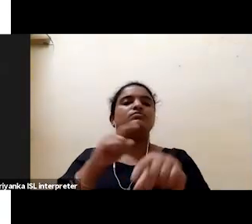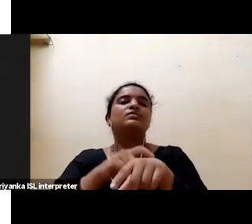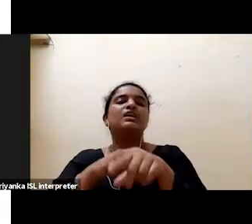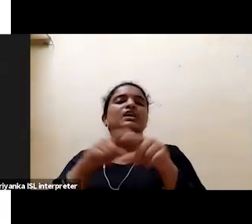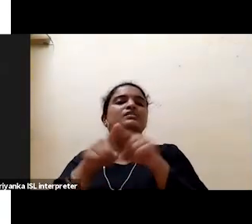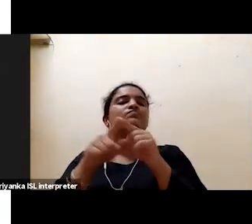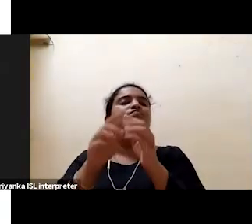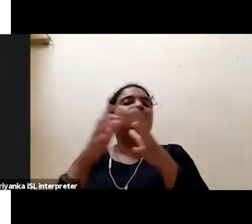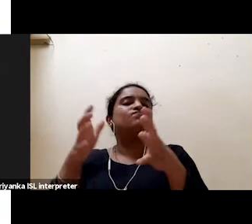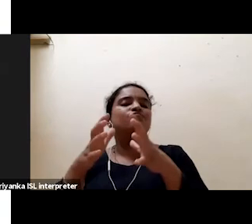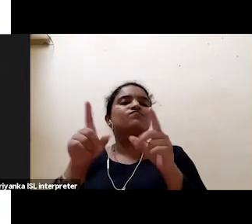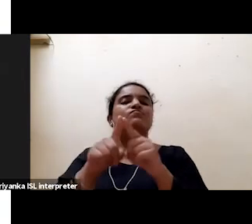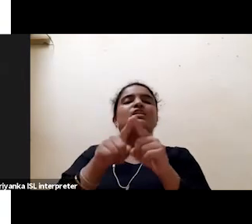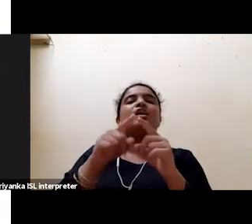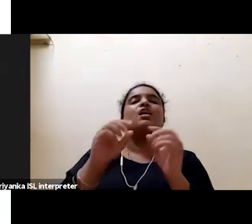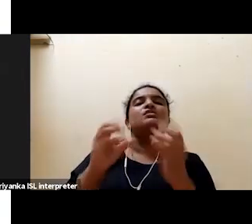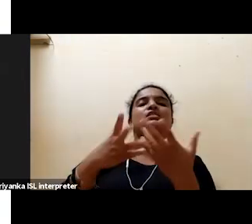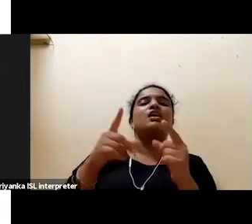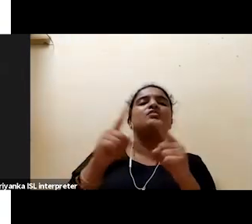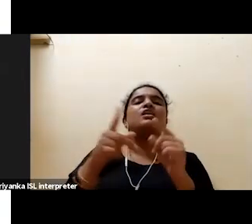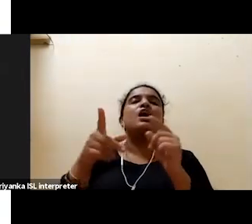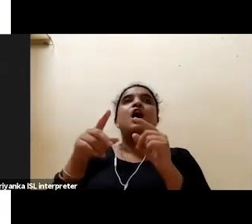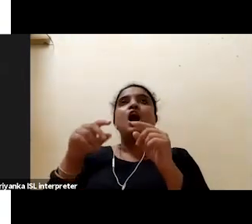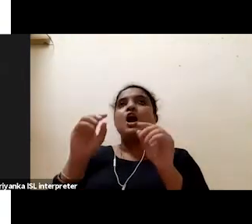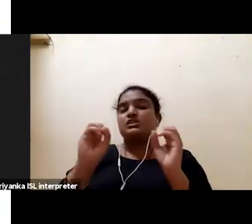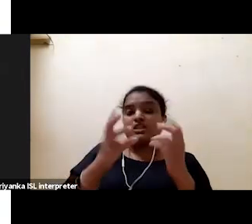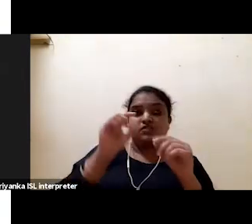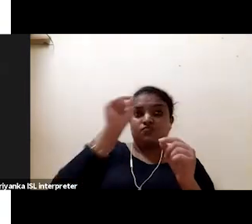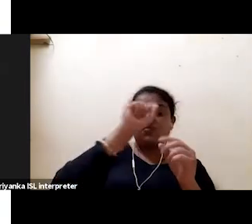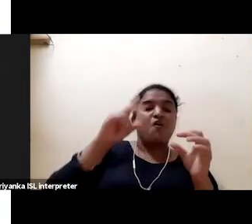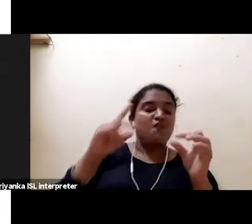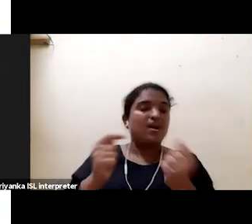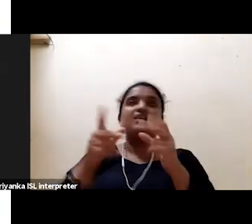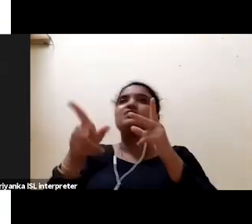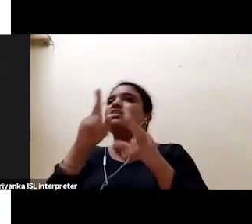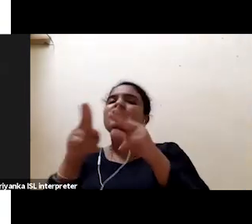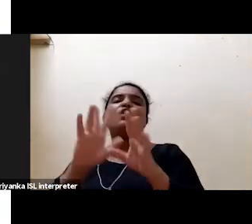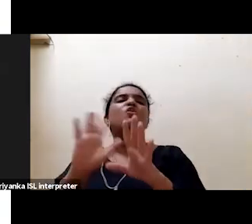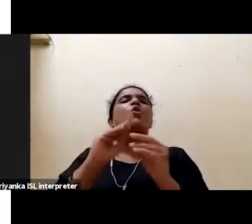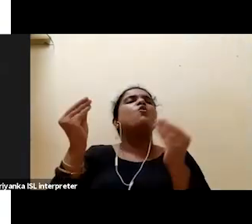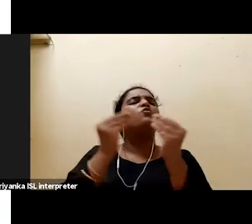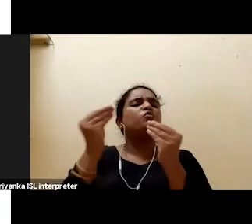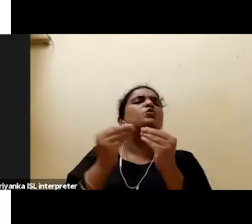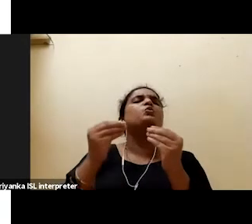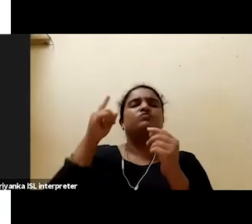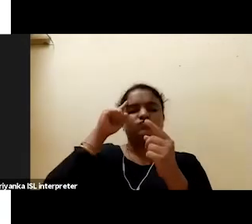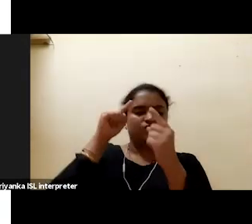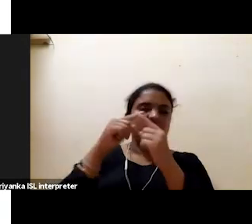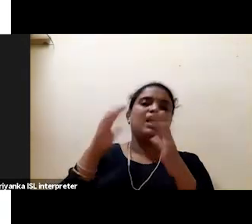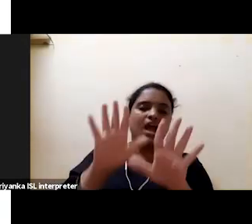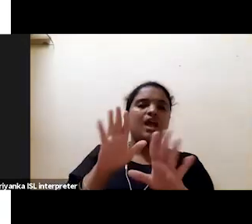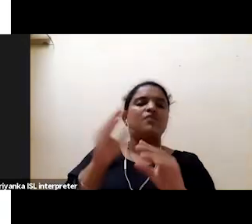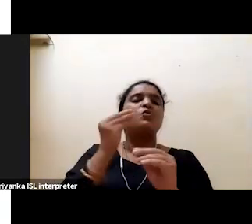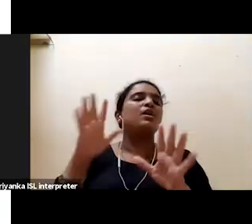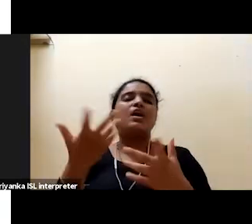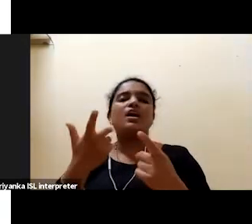write and then instantly start editing that piece as soon as I've finished writing. There are a couple of things here. One is,